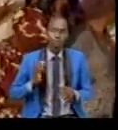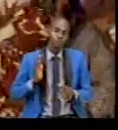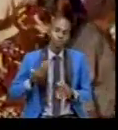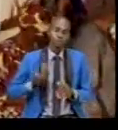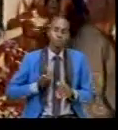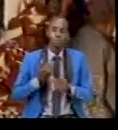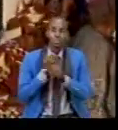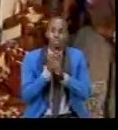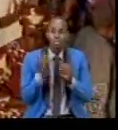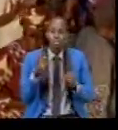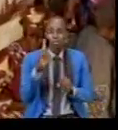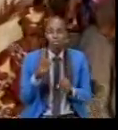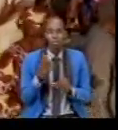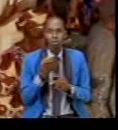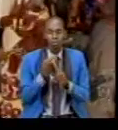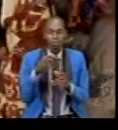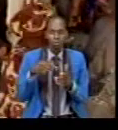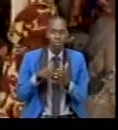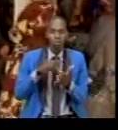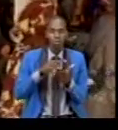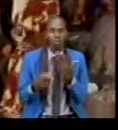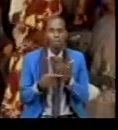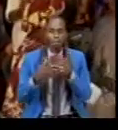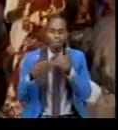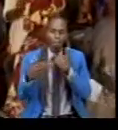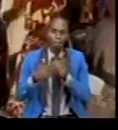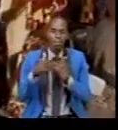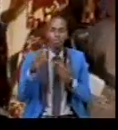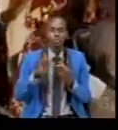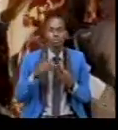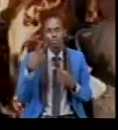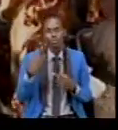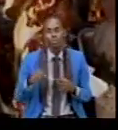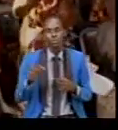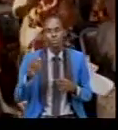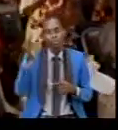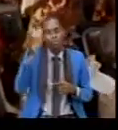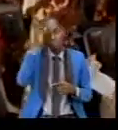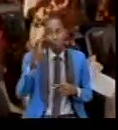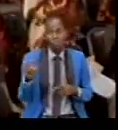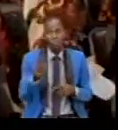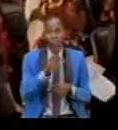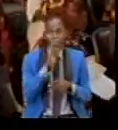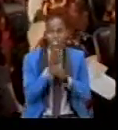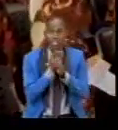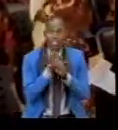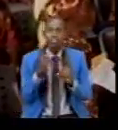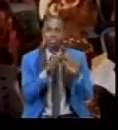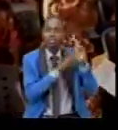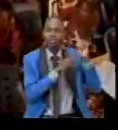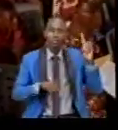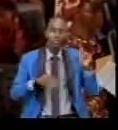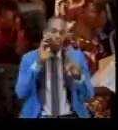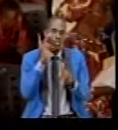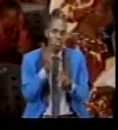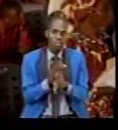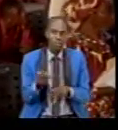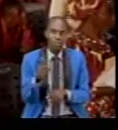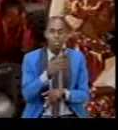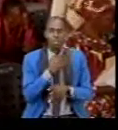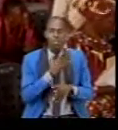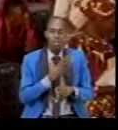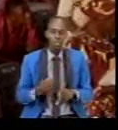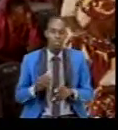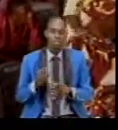crusade back to the devil. They are saved, and the Lord will keep them and preserve them unto his